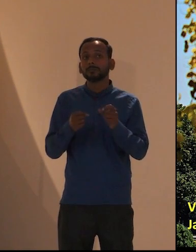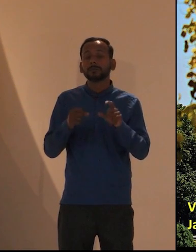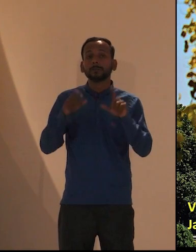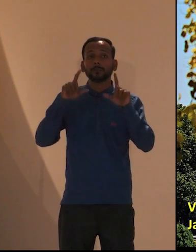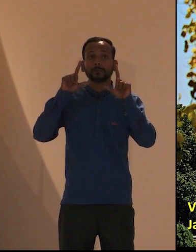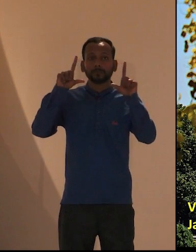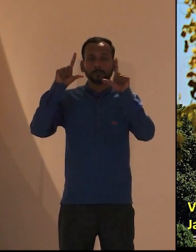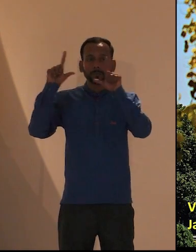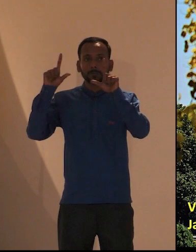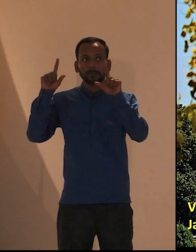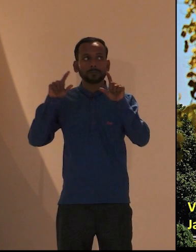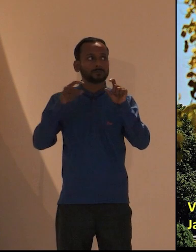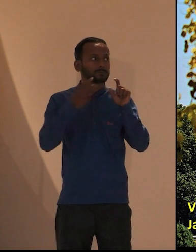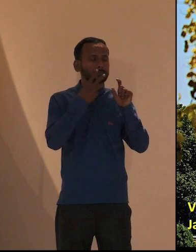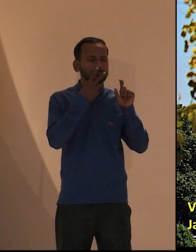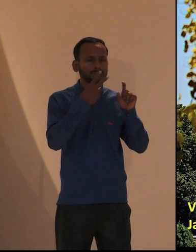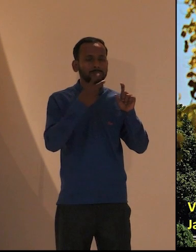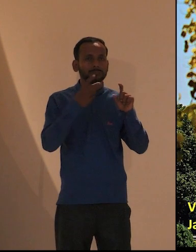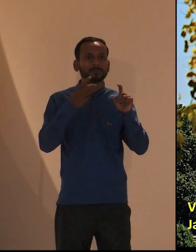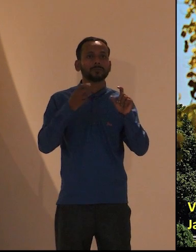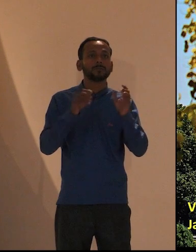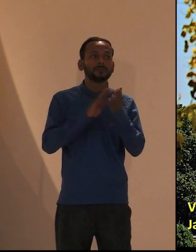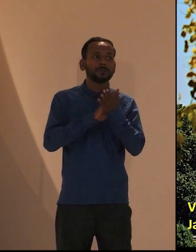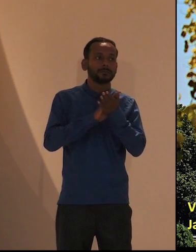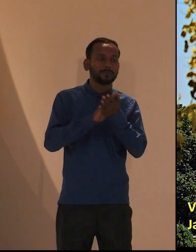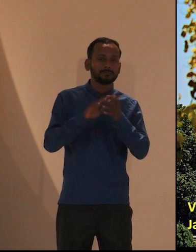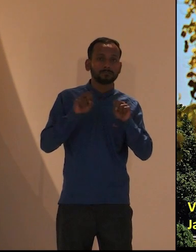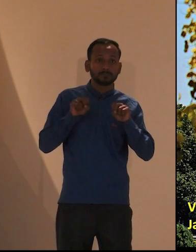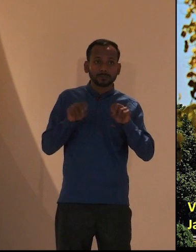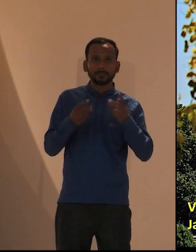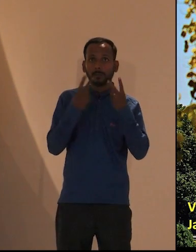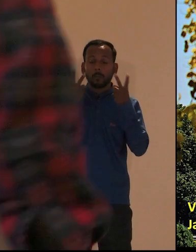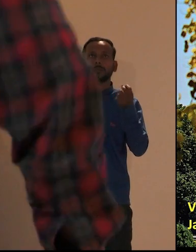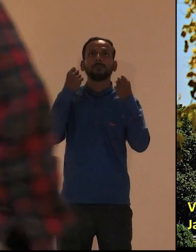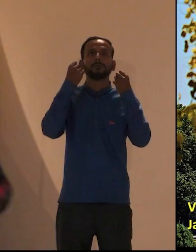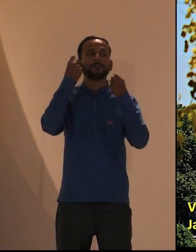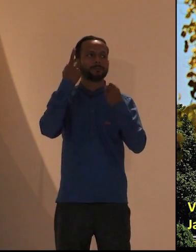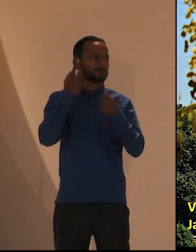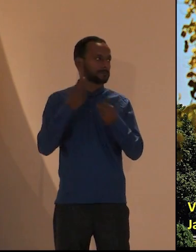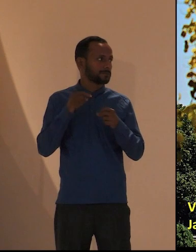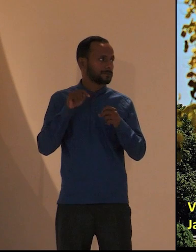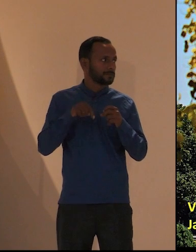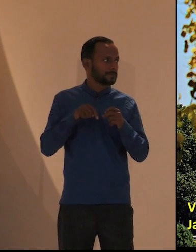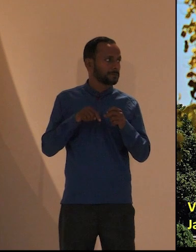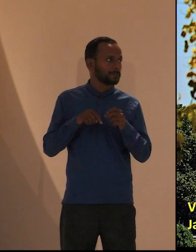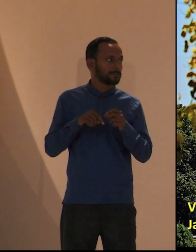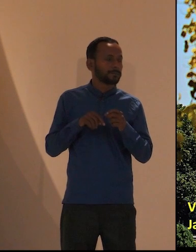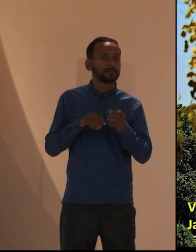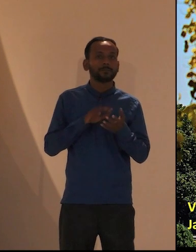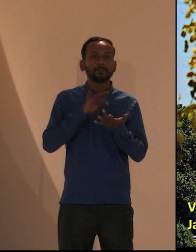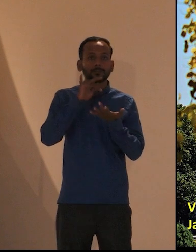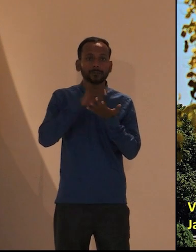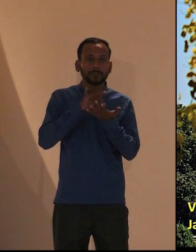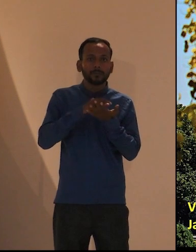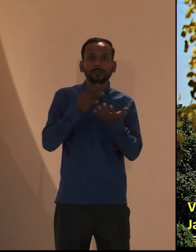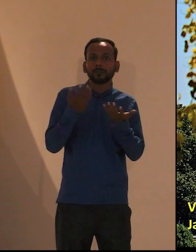highlight some problems and perspectives of working in a place like Victoria Memorial